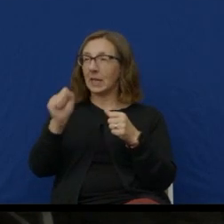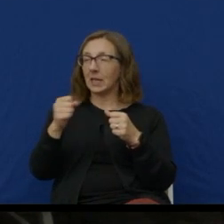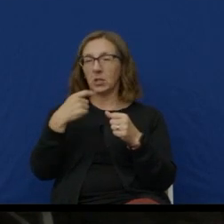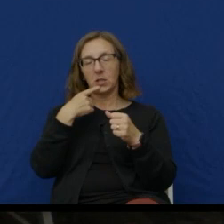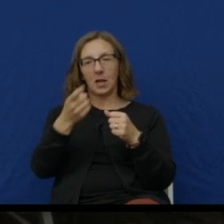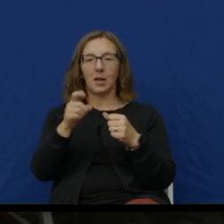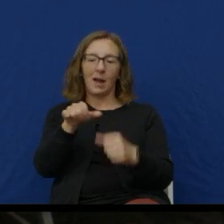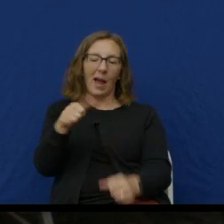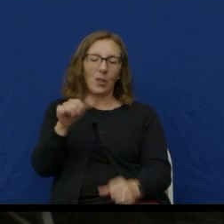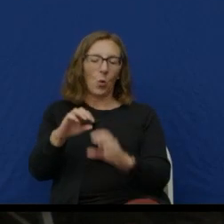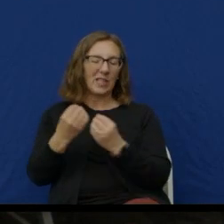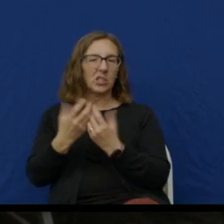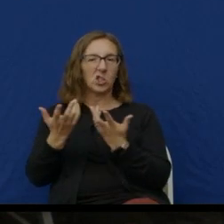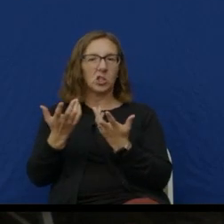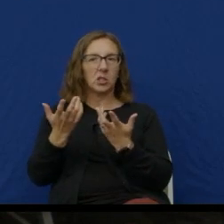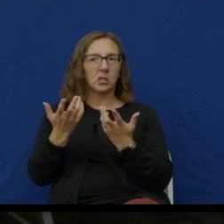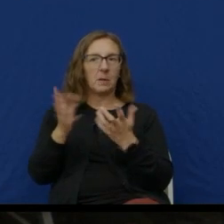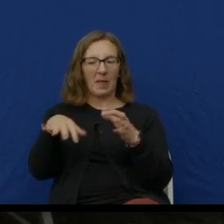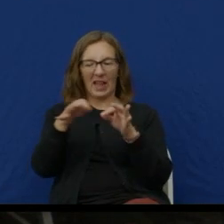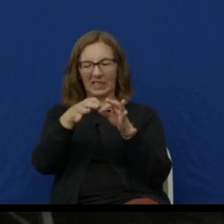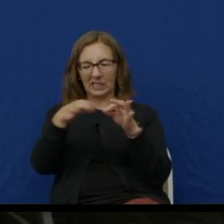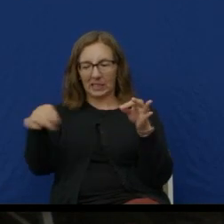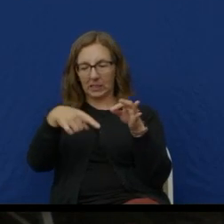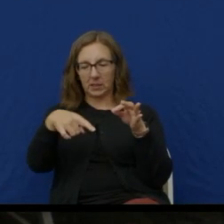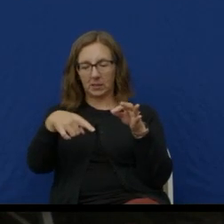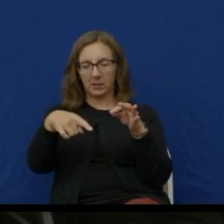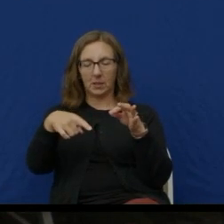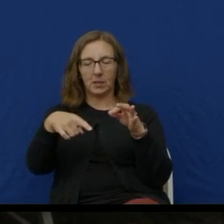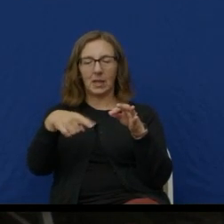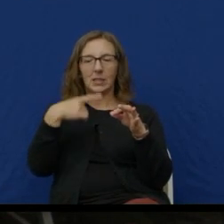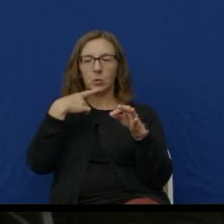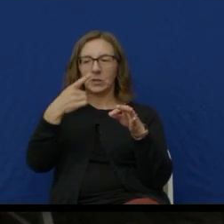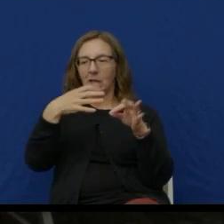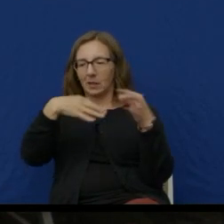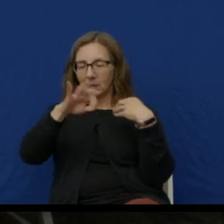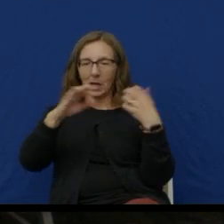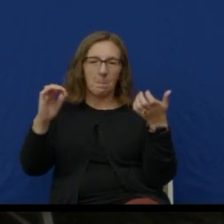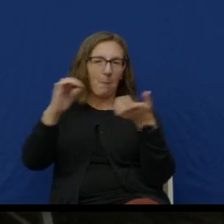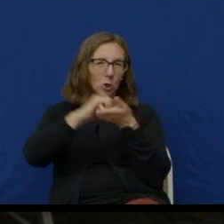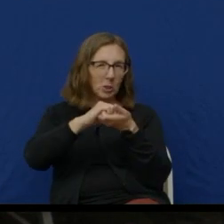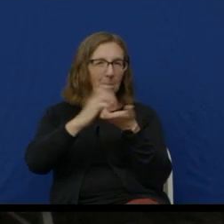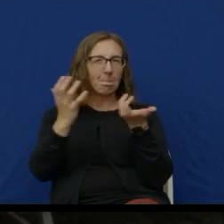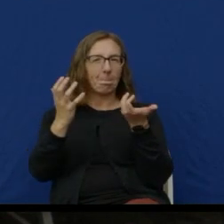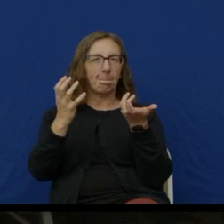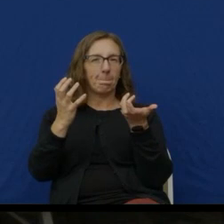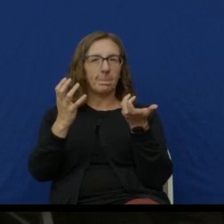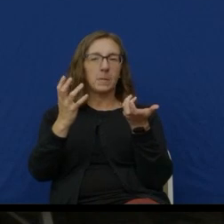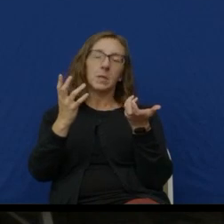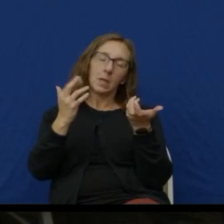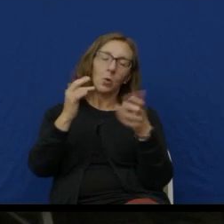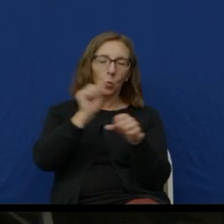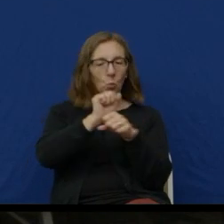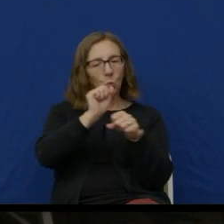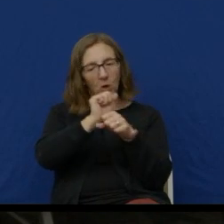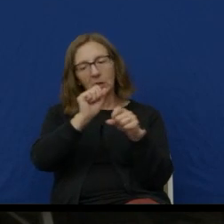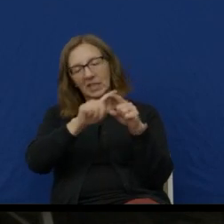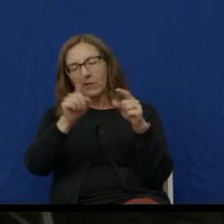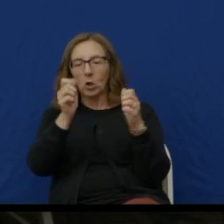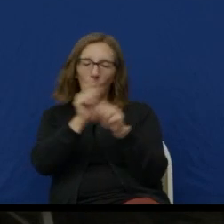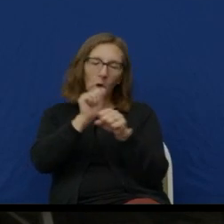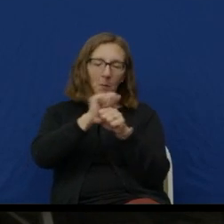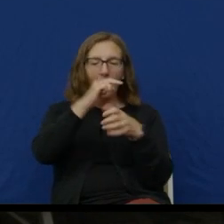organizations, so maybe just finishing that sentence at partnerships. We have Pritchard Committee doing all kinds of work, we have civic